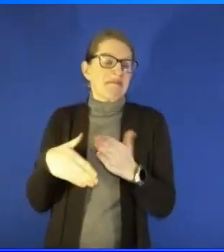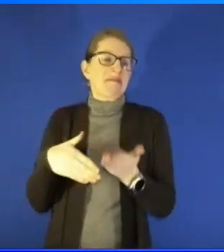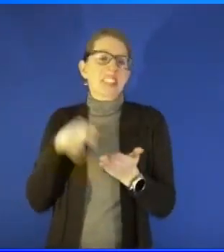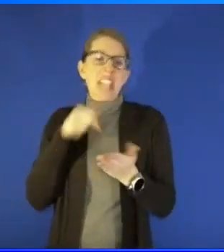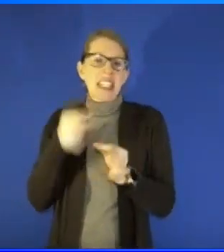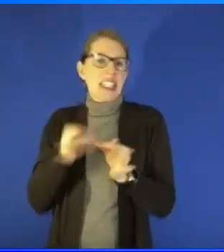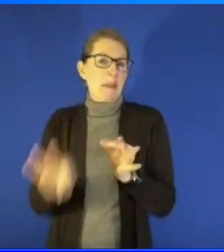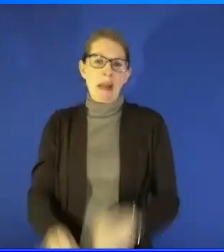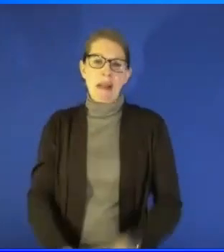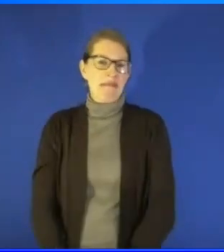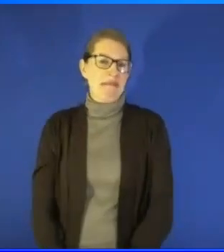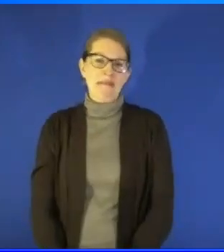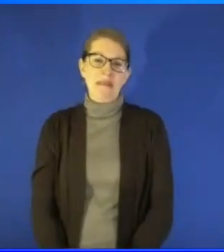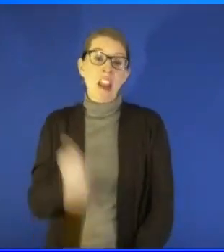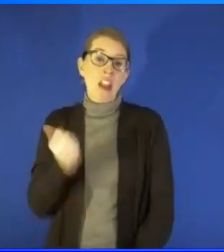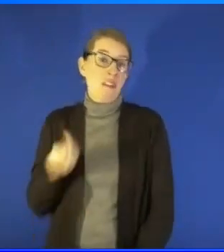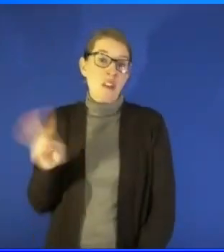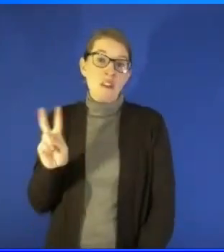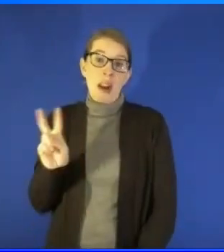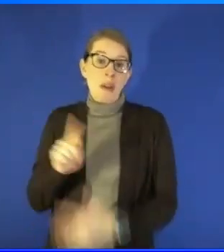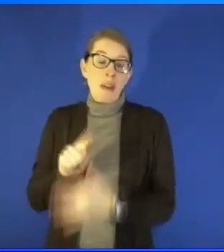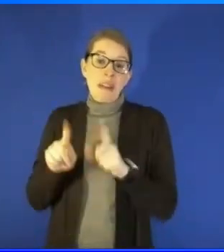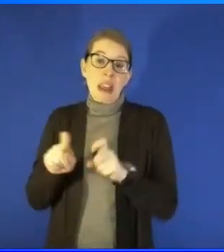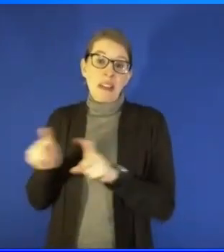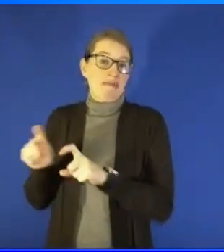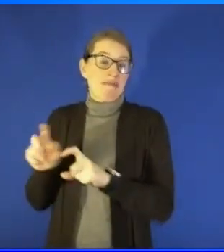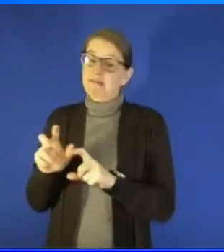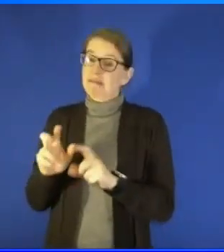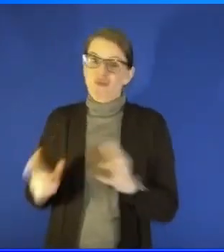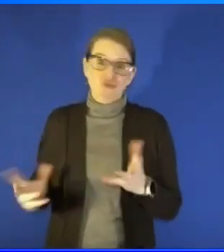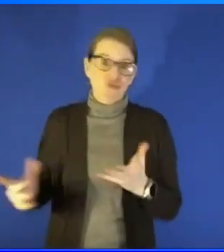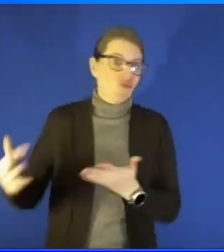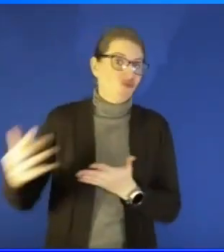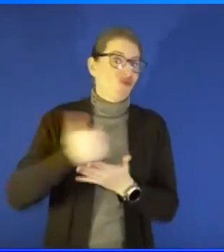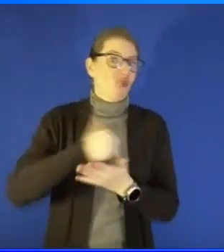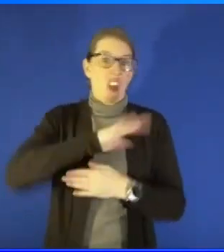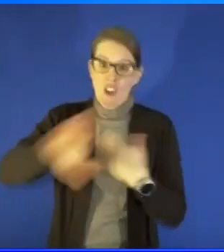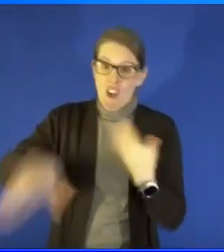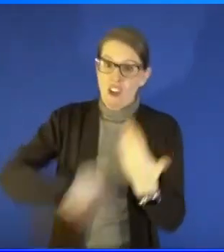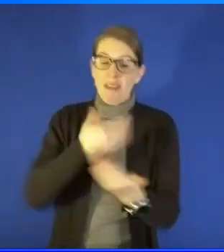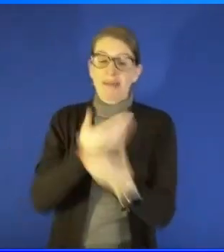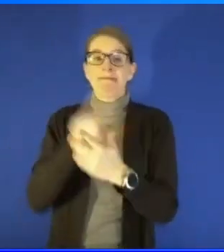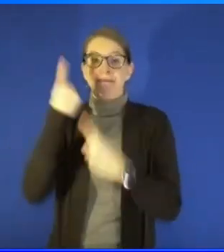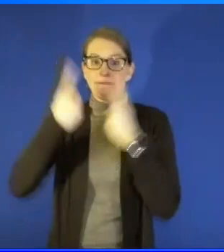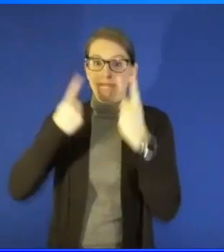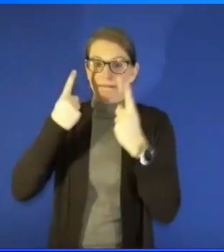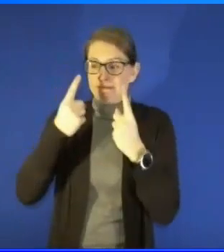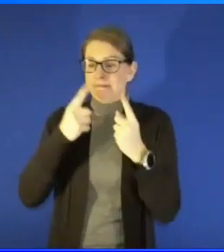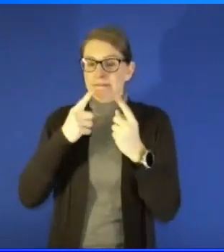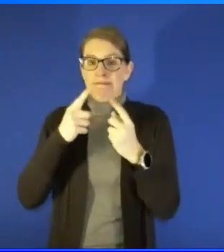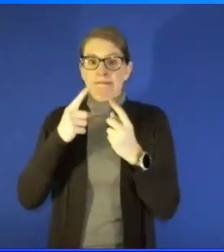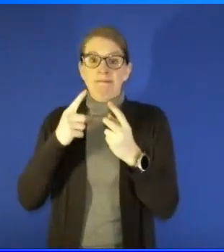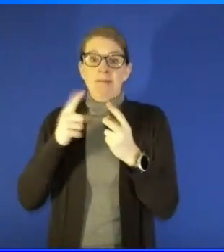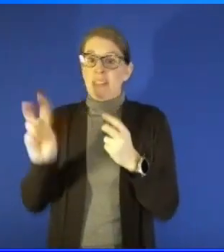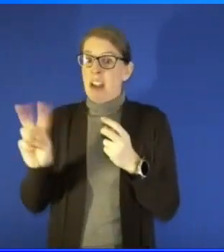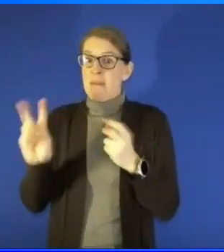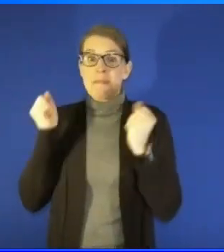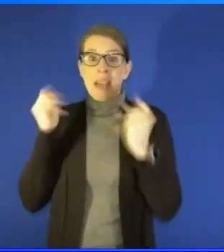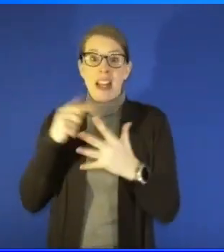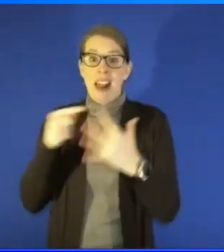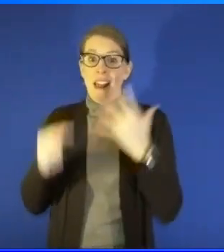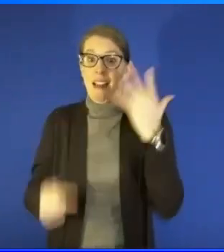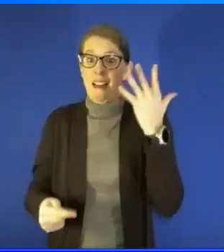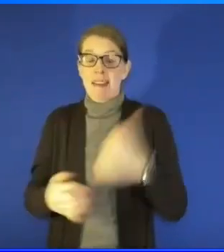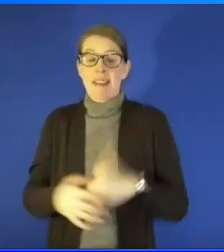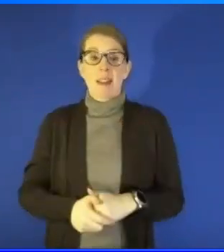few variables. It's going to be taking all that into consideration. Sometimes we may have to use the power of